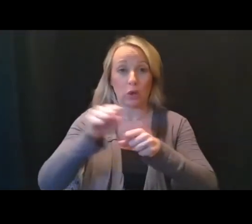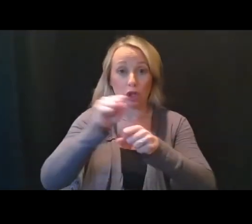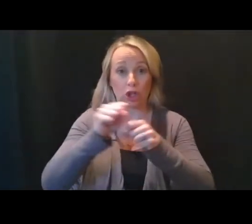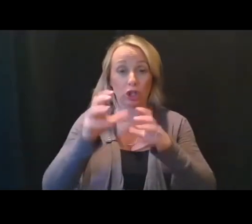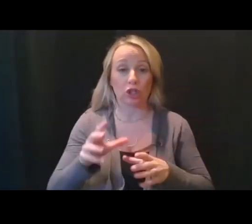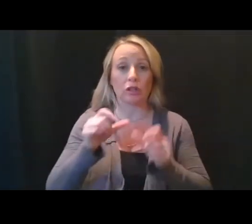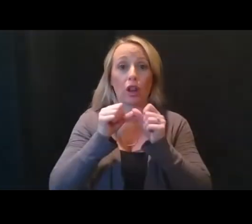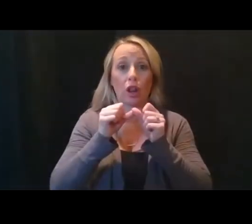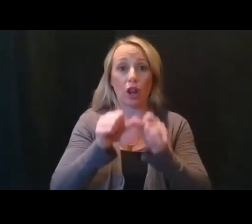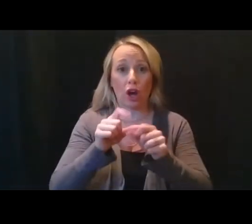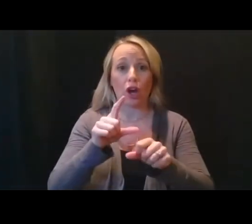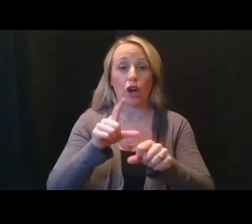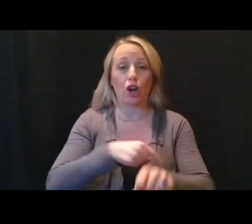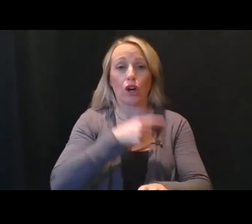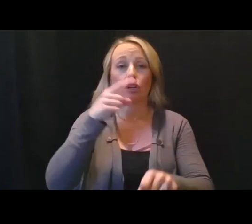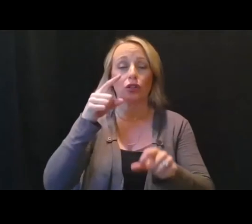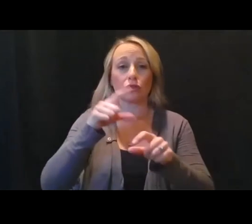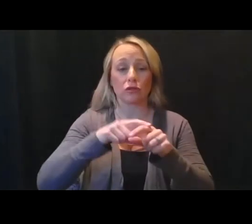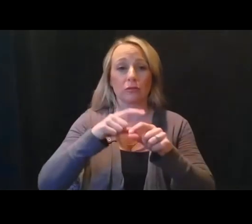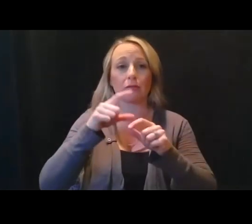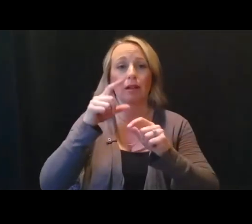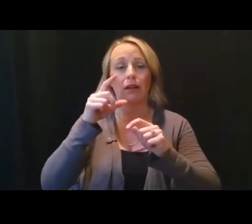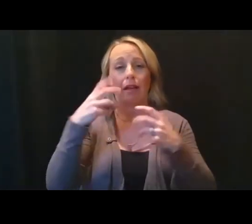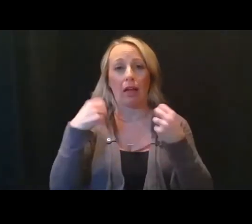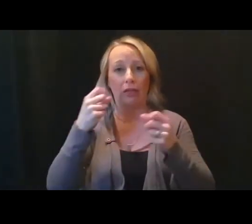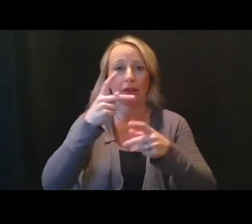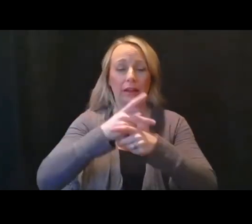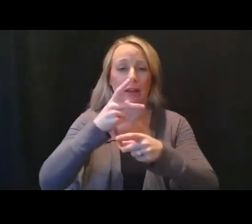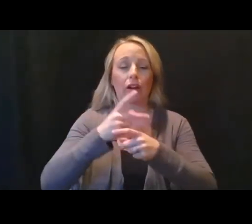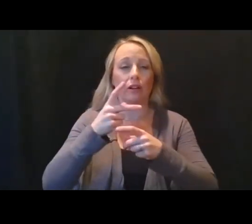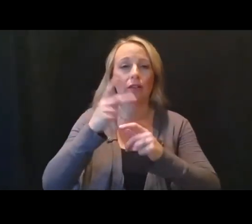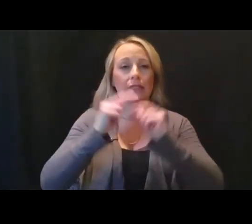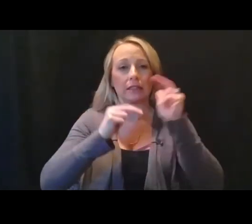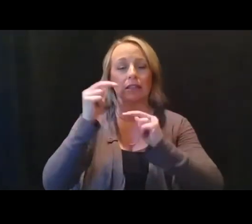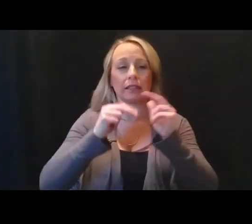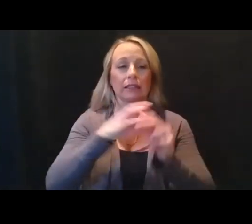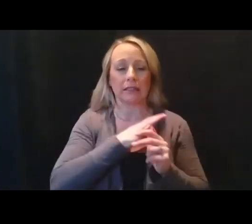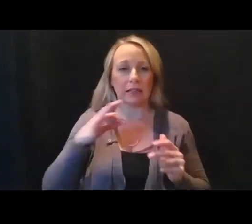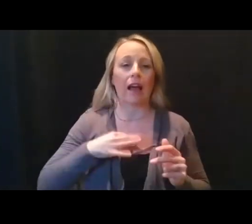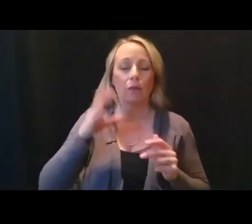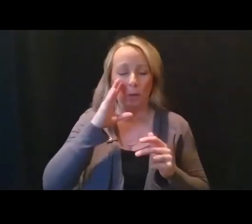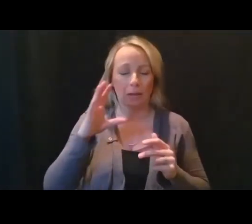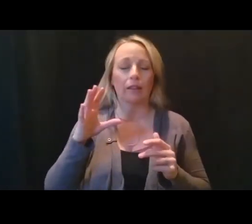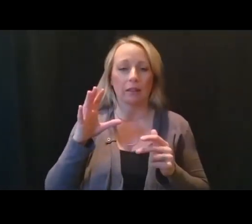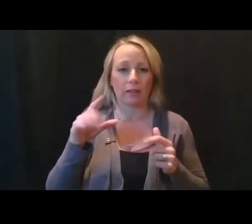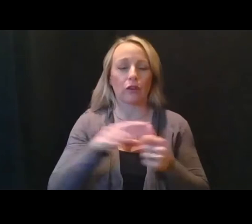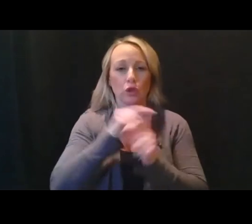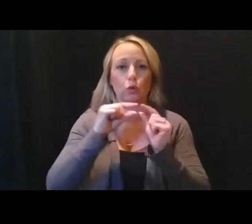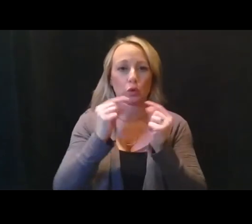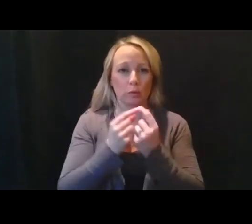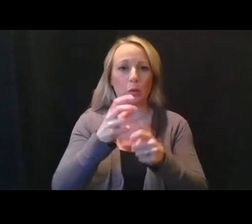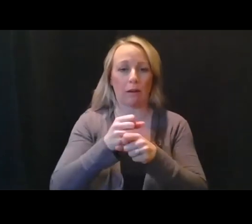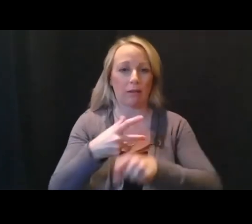care residents, and long-term care staff have been identified as the first groups to get the vaccine based